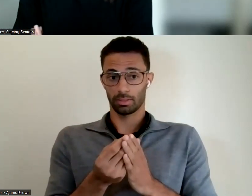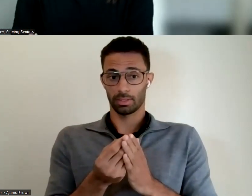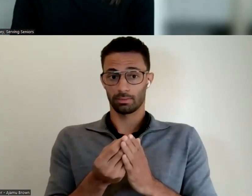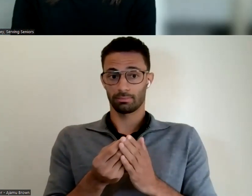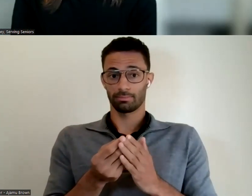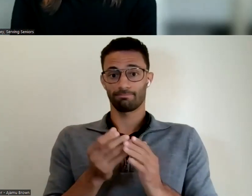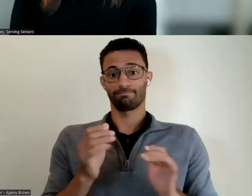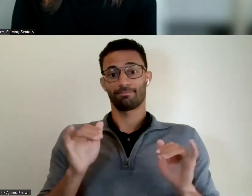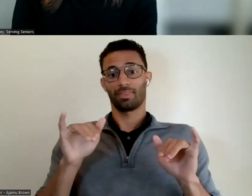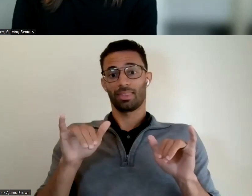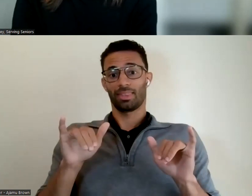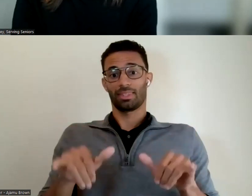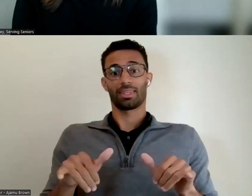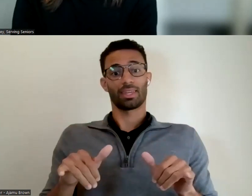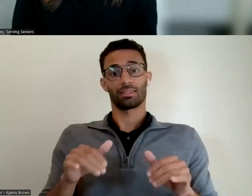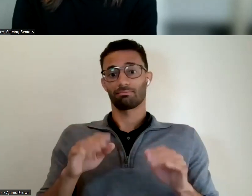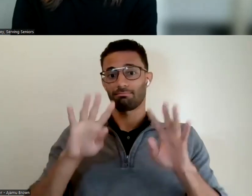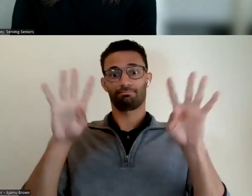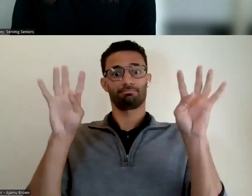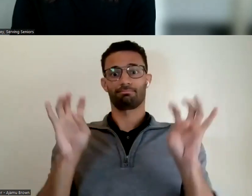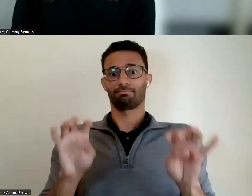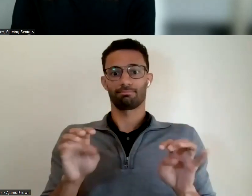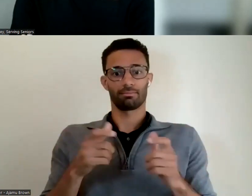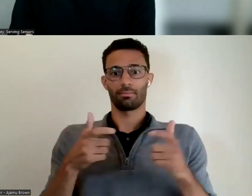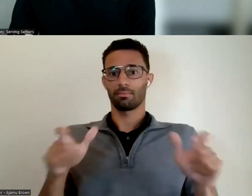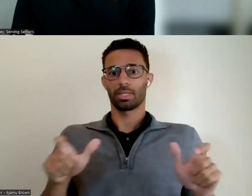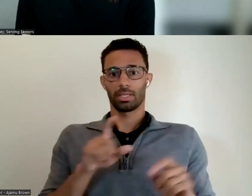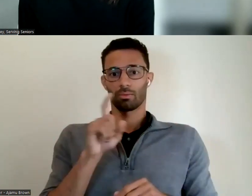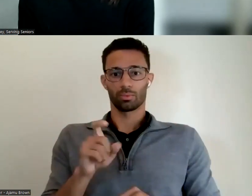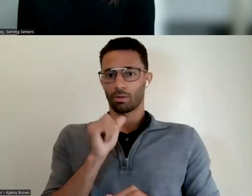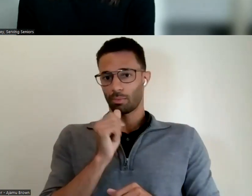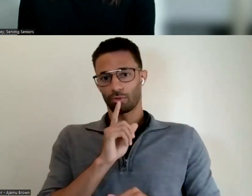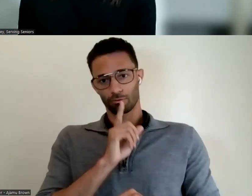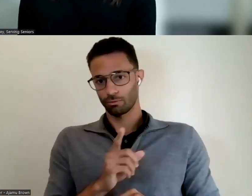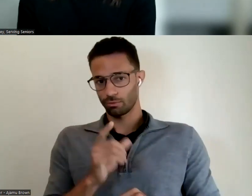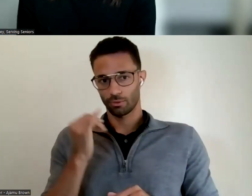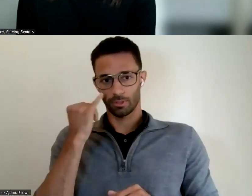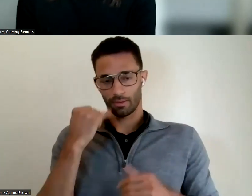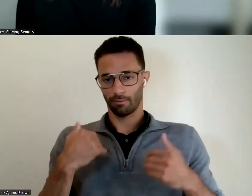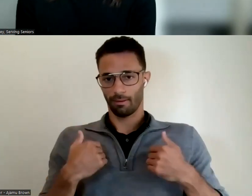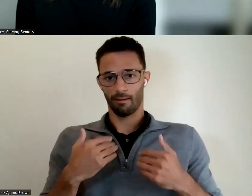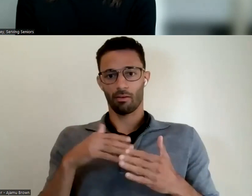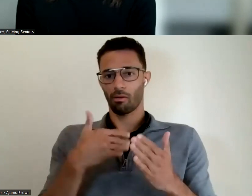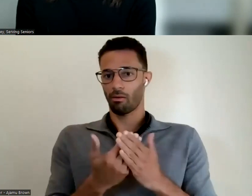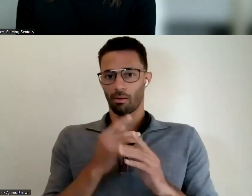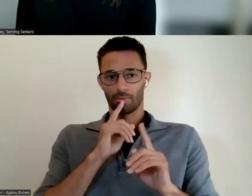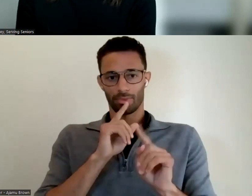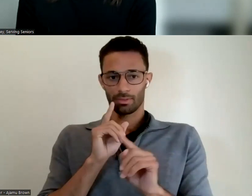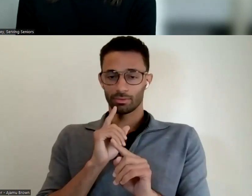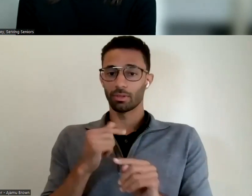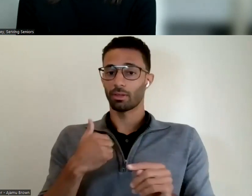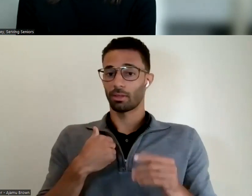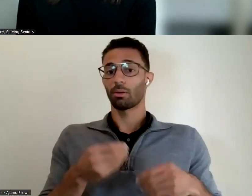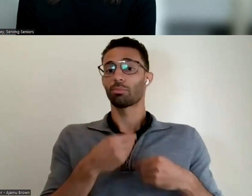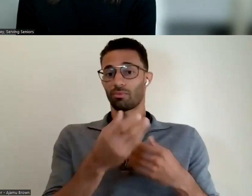That is a much bigger question that I don't think I have all the answers on yet. I provided the